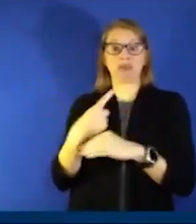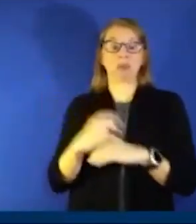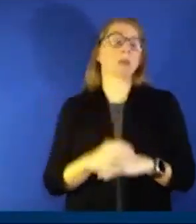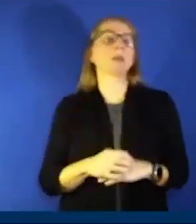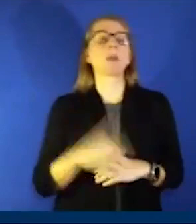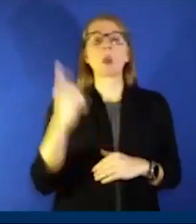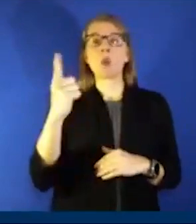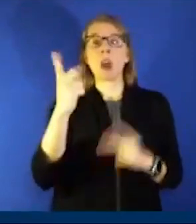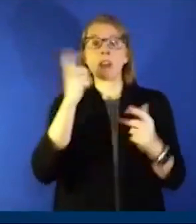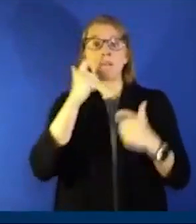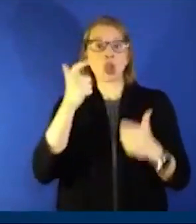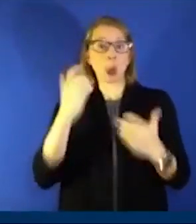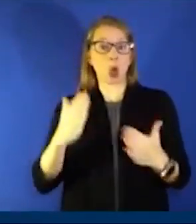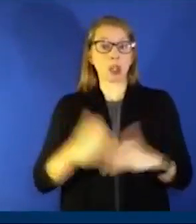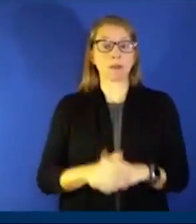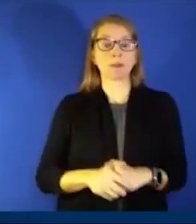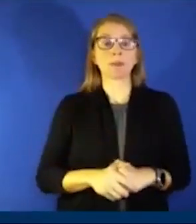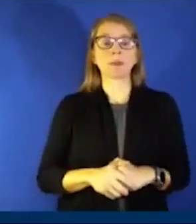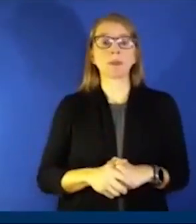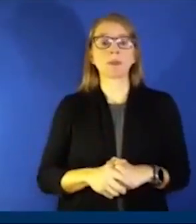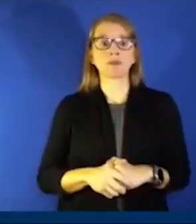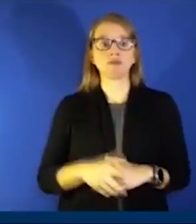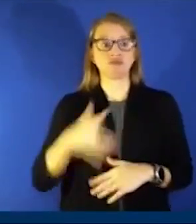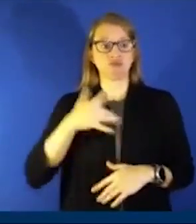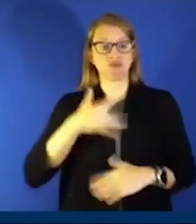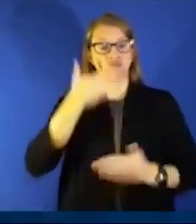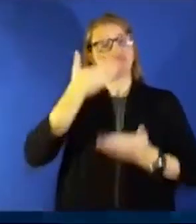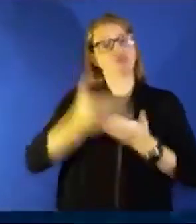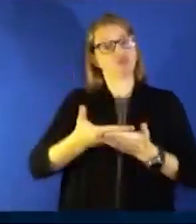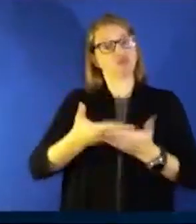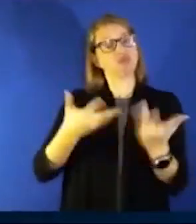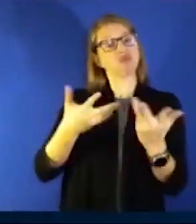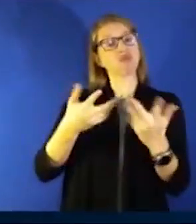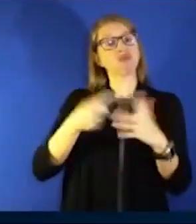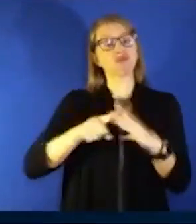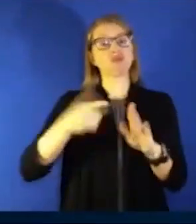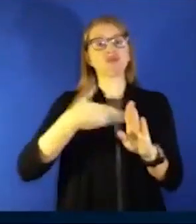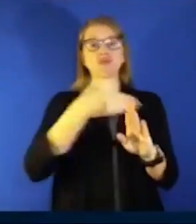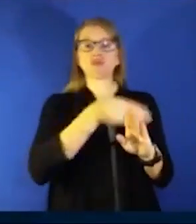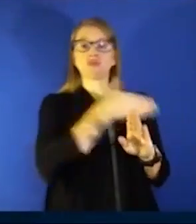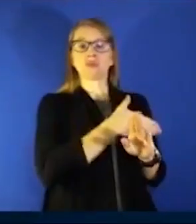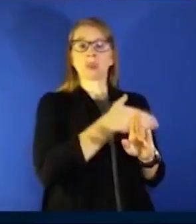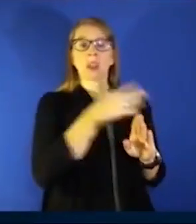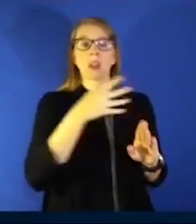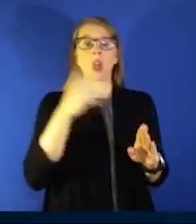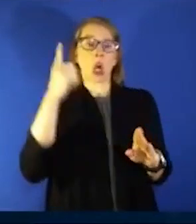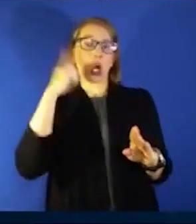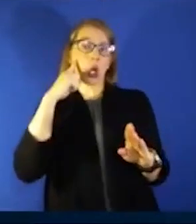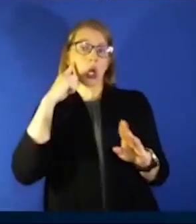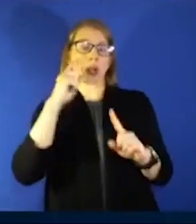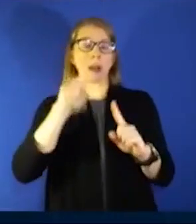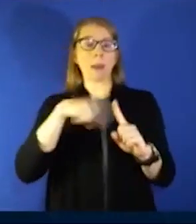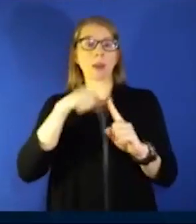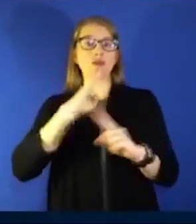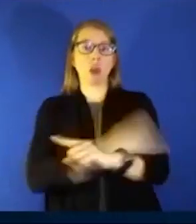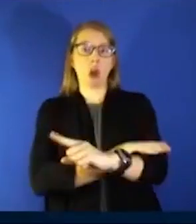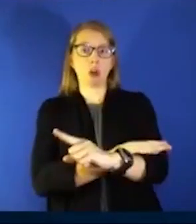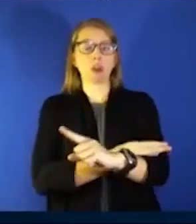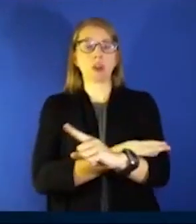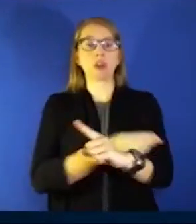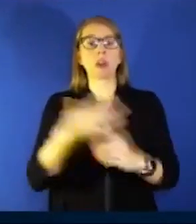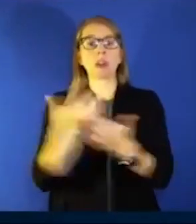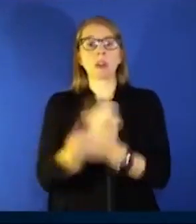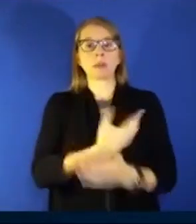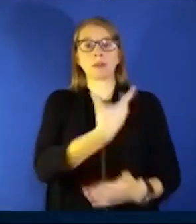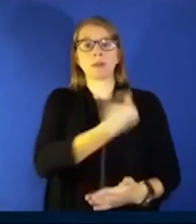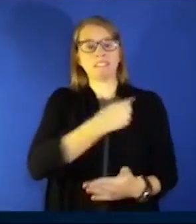viewer felt good in the beginning about what she was hearing about her daughter getting the vaccine and felt encouraged